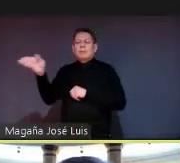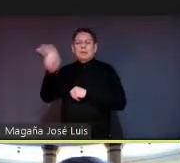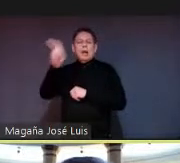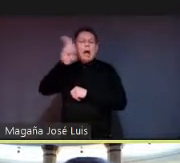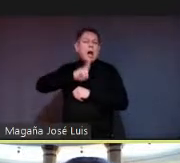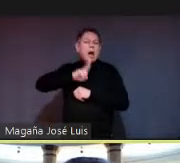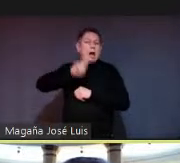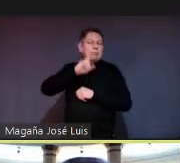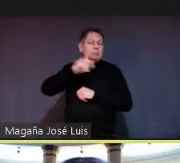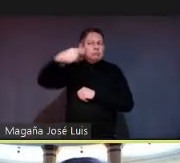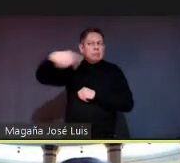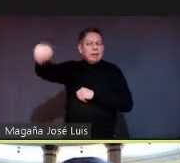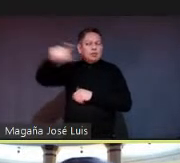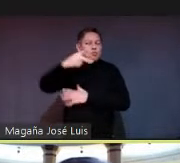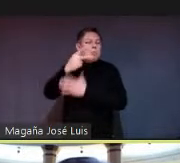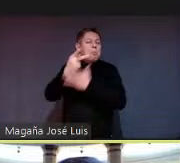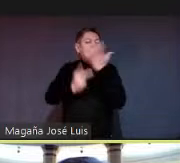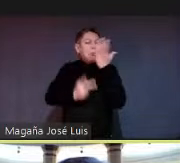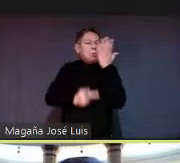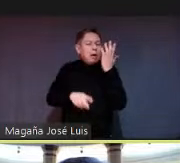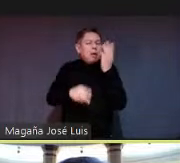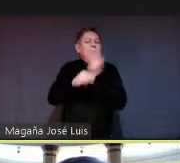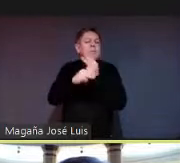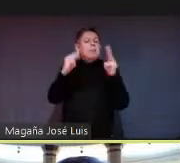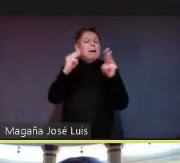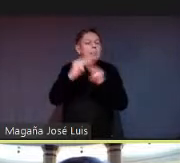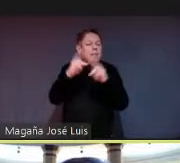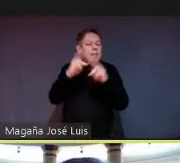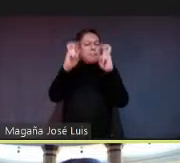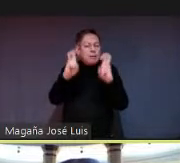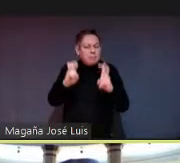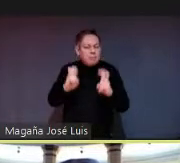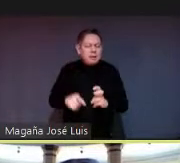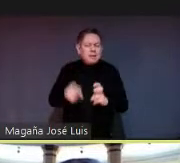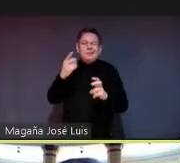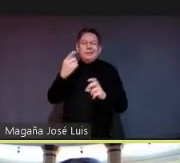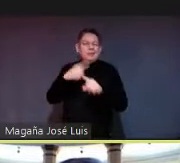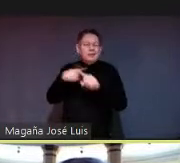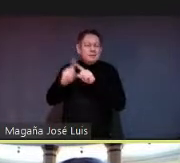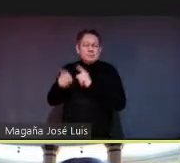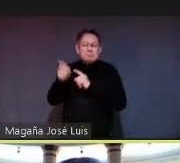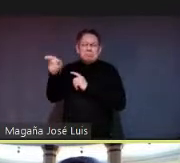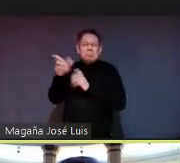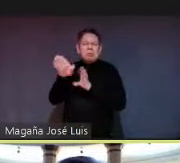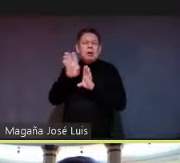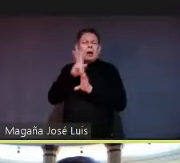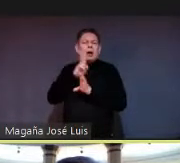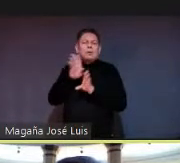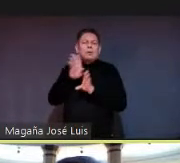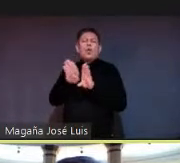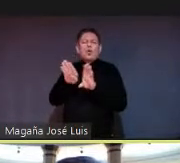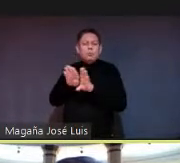and they analyzed the information that was collected from healthcare providers as well.